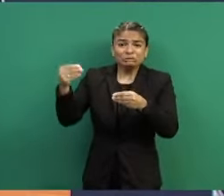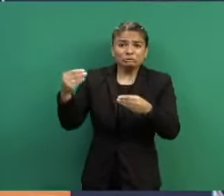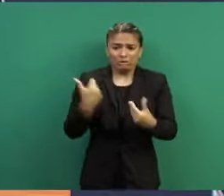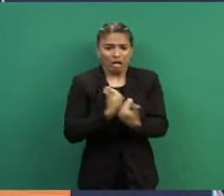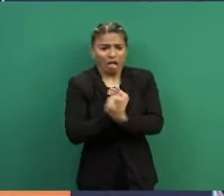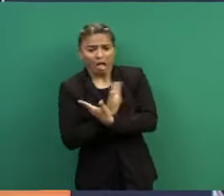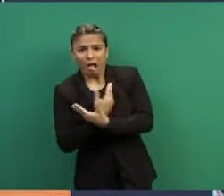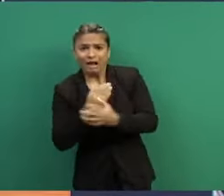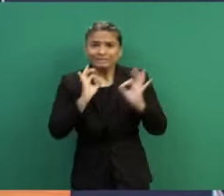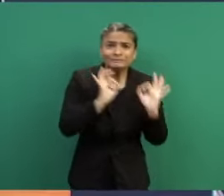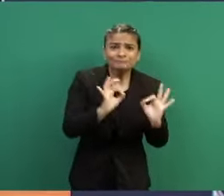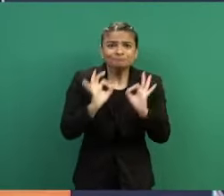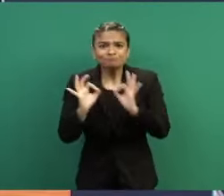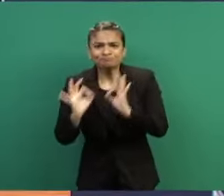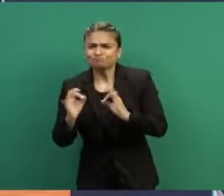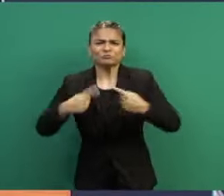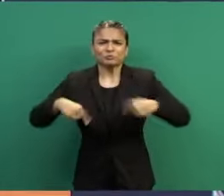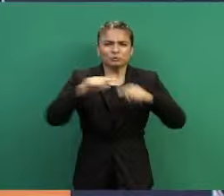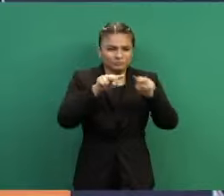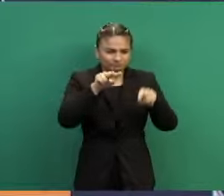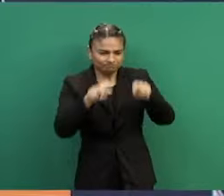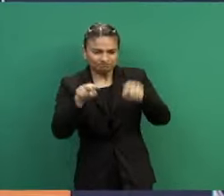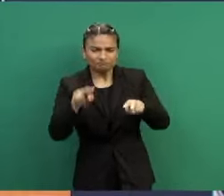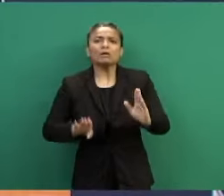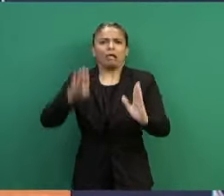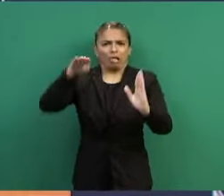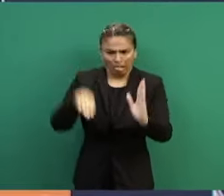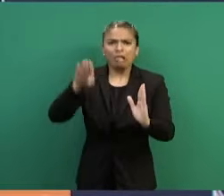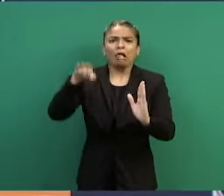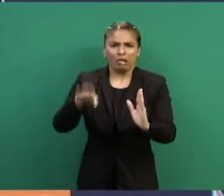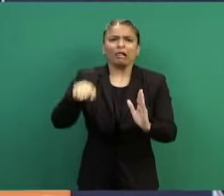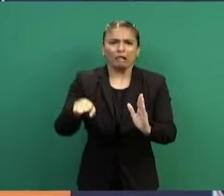dampening investor appetite and capital flows.